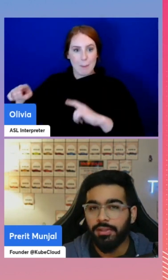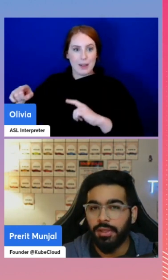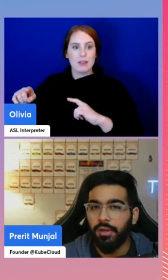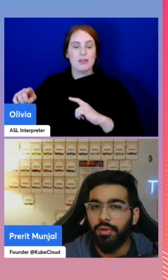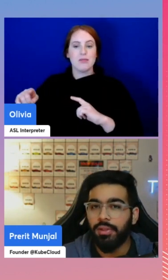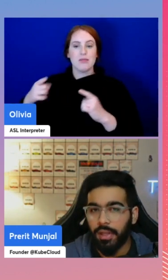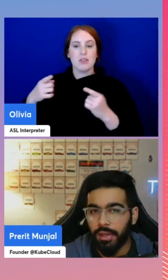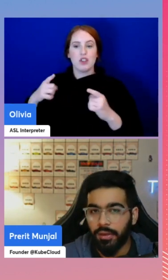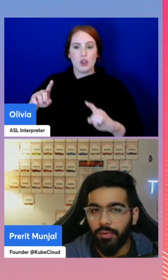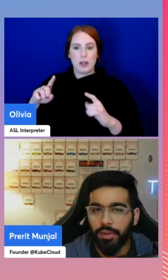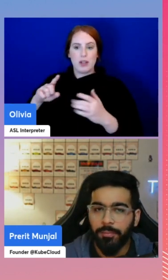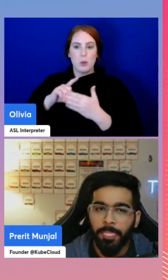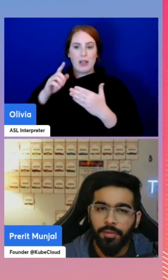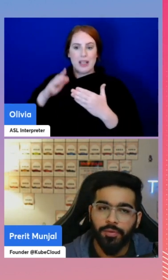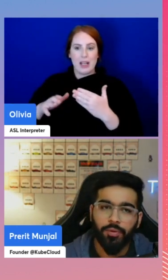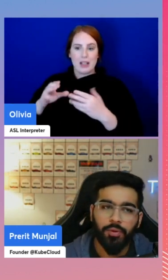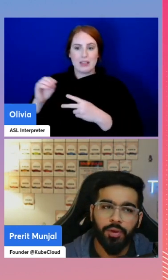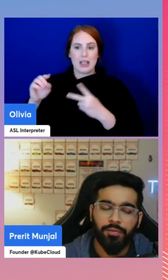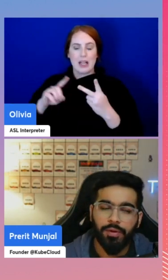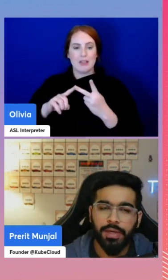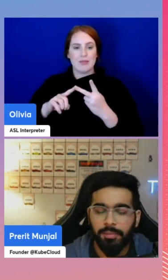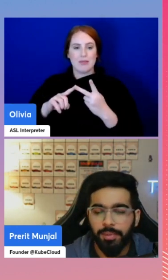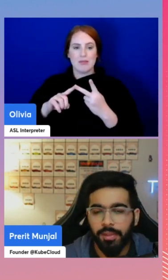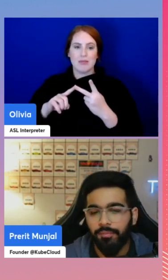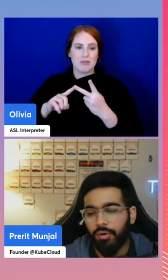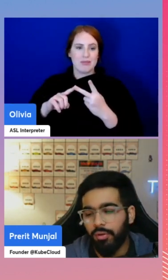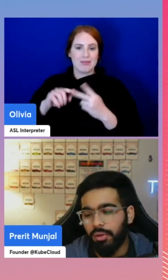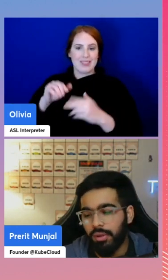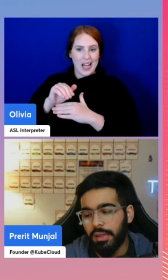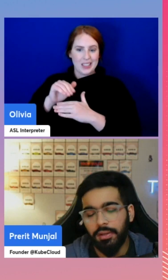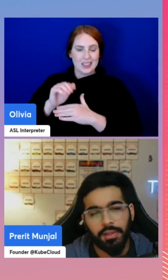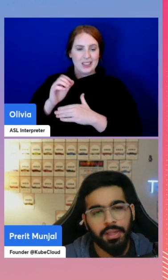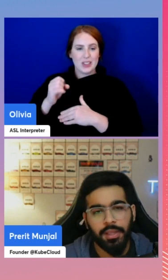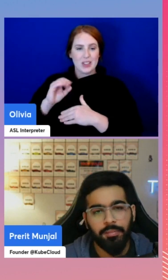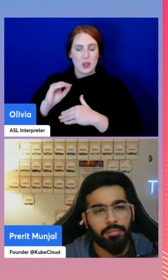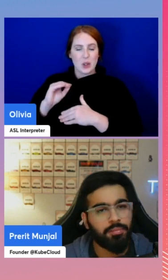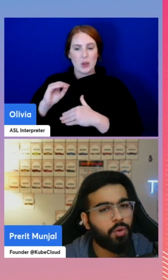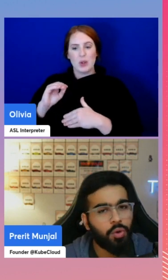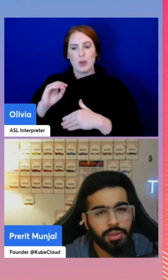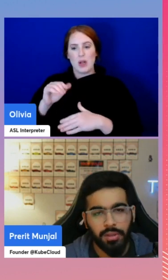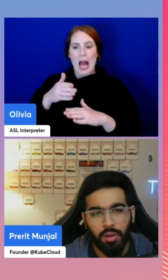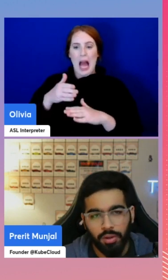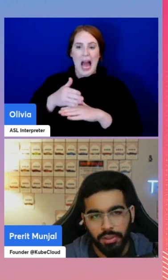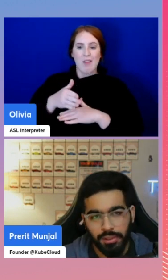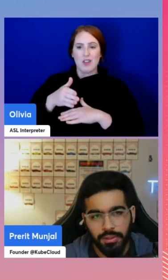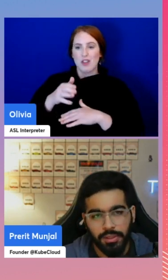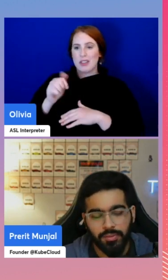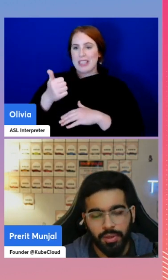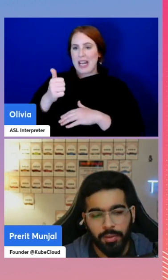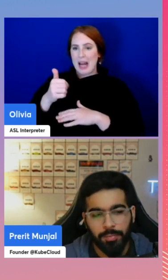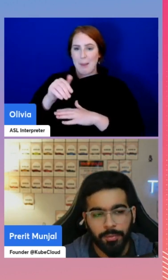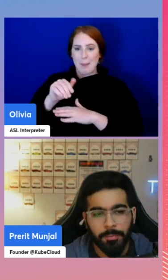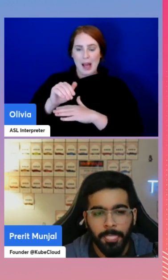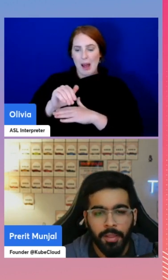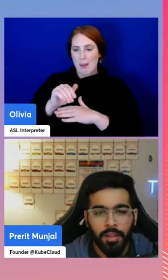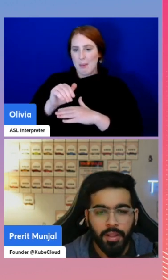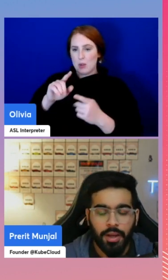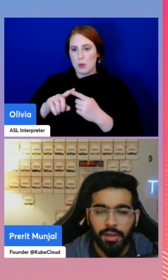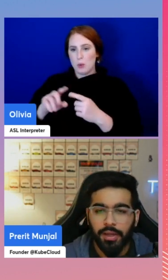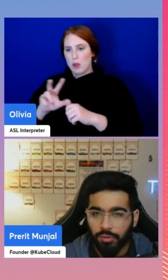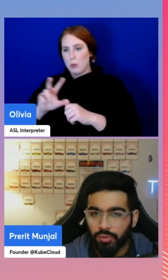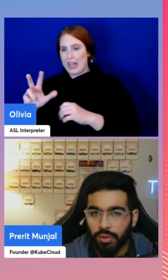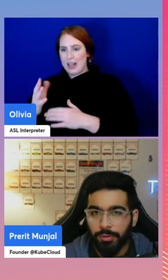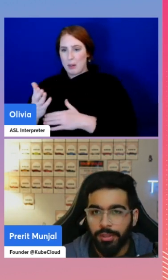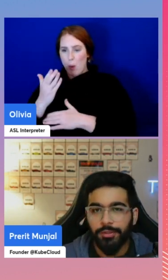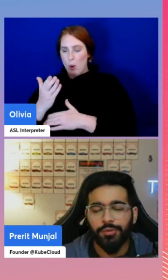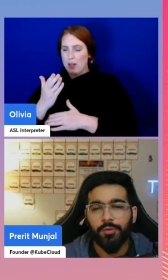the weekends and during the night. Okay, so after 10 p.m. from till 3 a.m., all these things were happening,